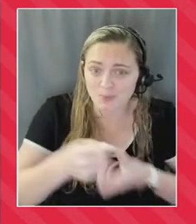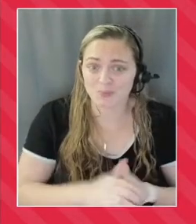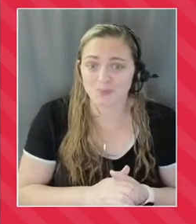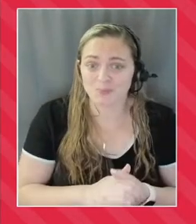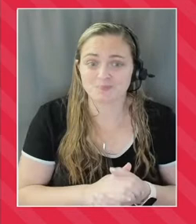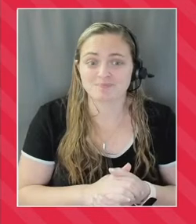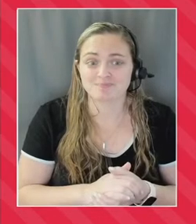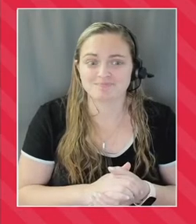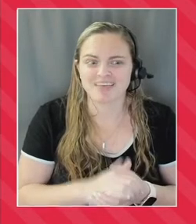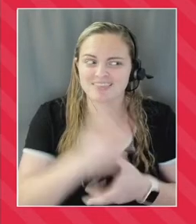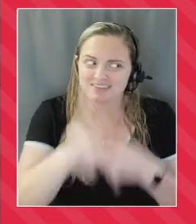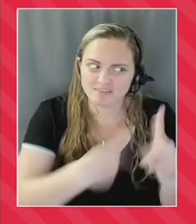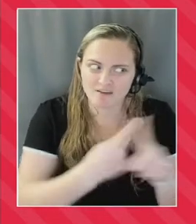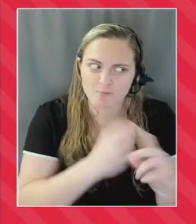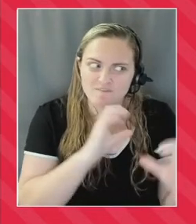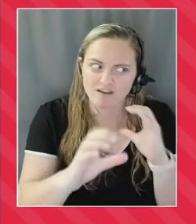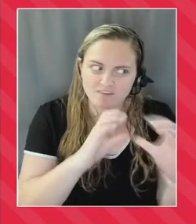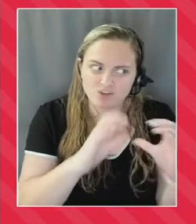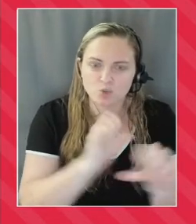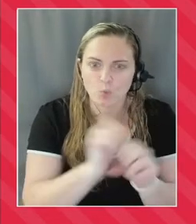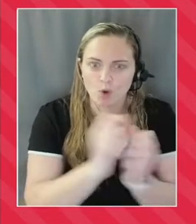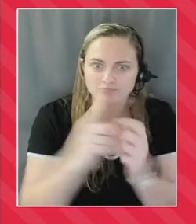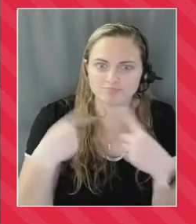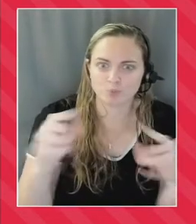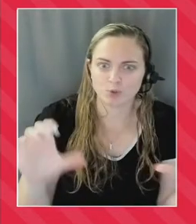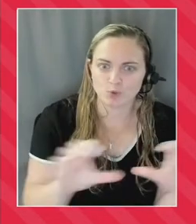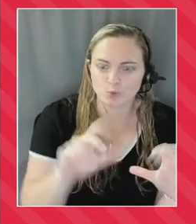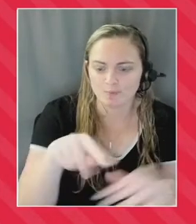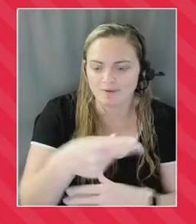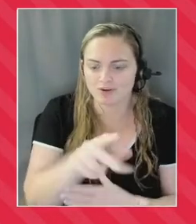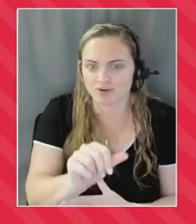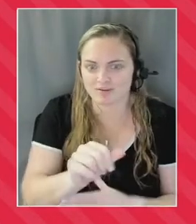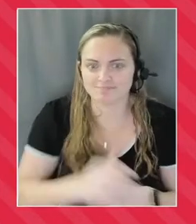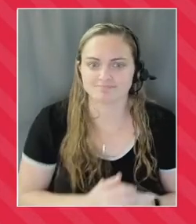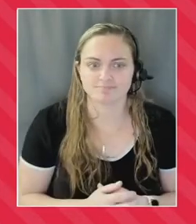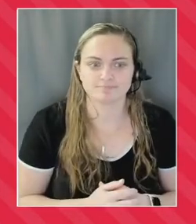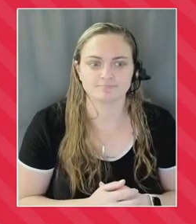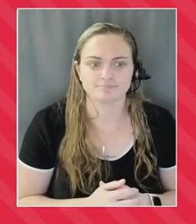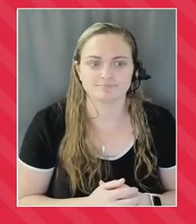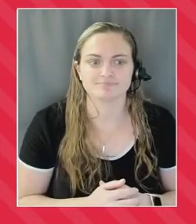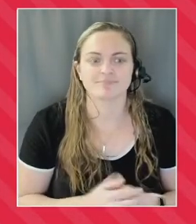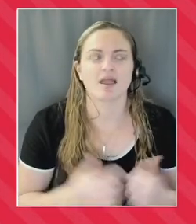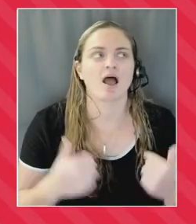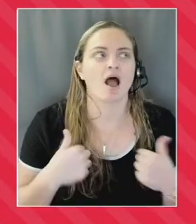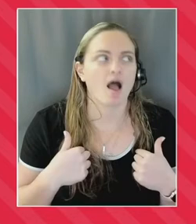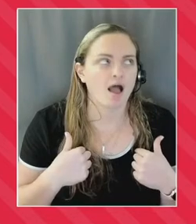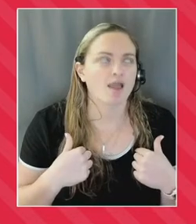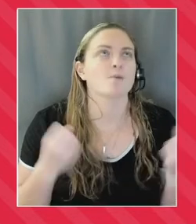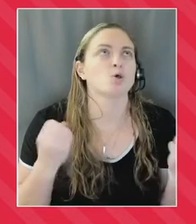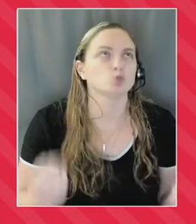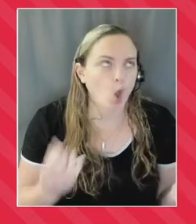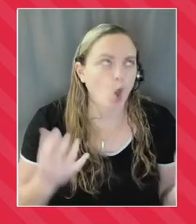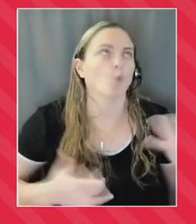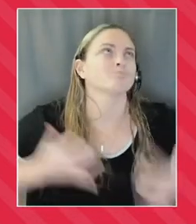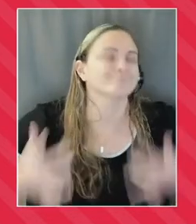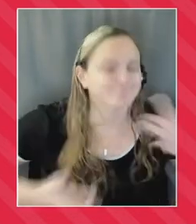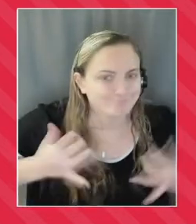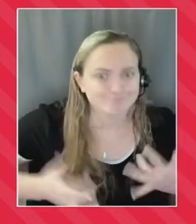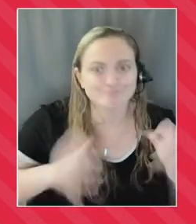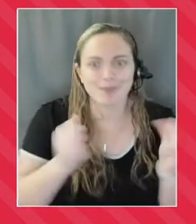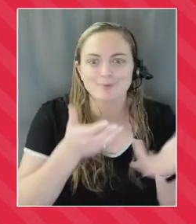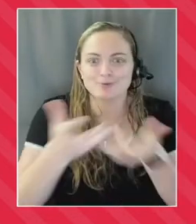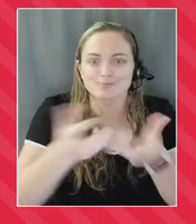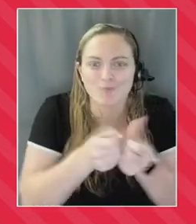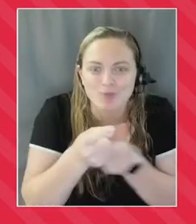of conversation and the work we're doing together with PHA. Pamela, I am so excited to be able to engage with